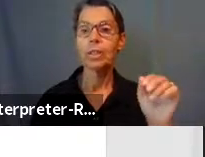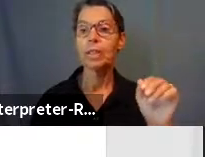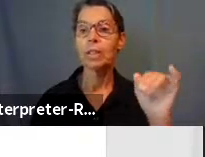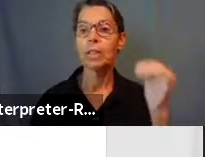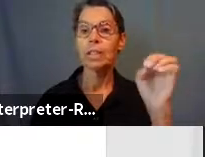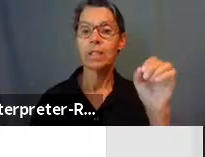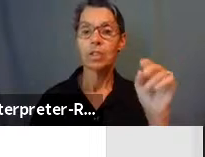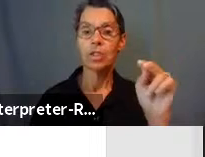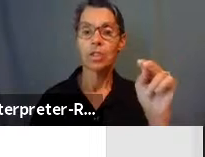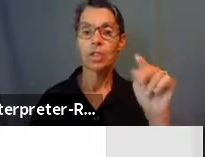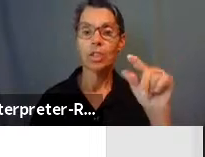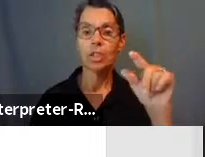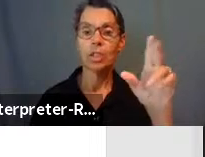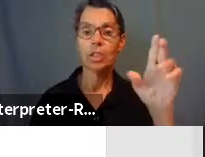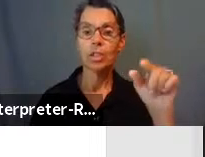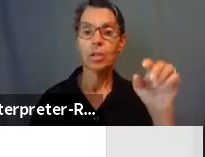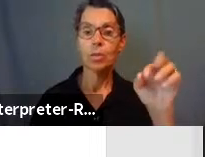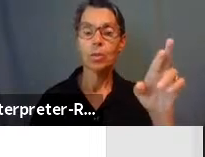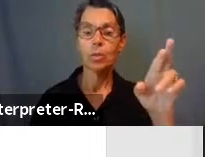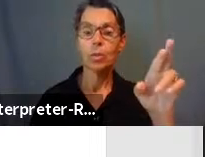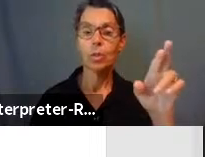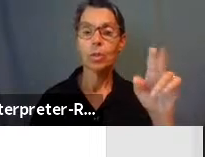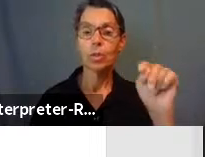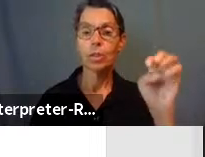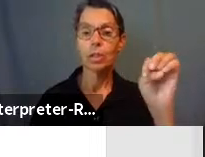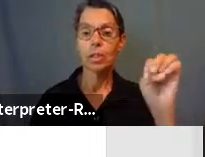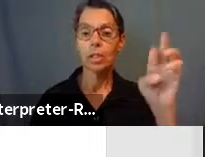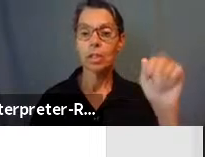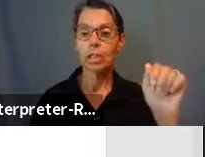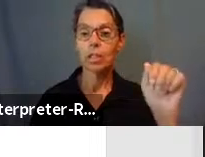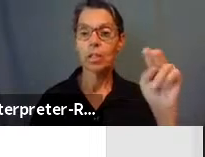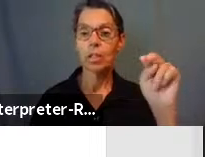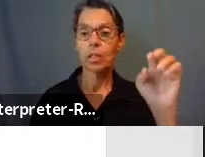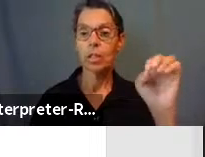Jean Luger, Tara Nolan.